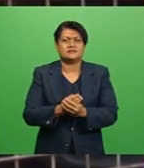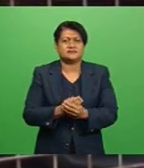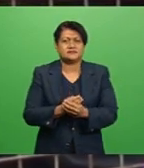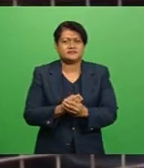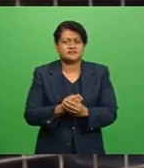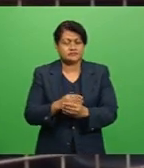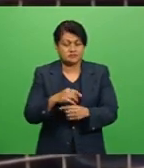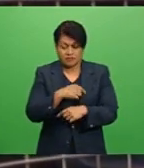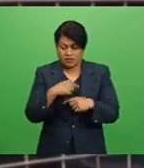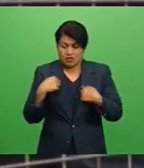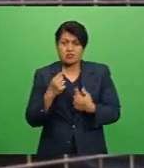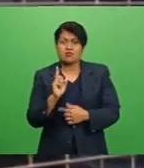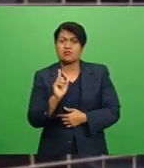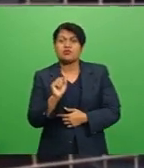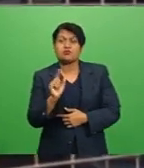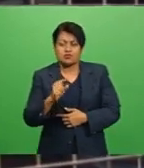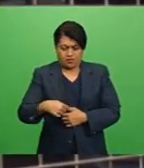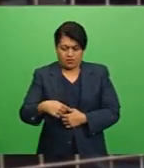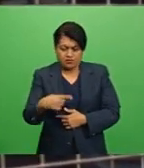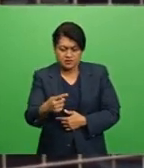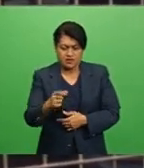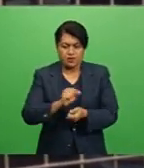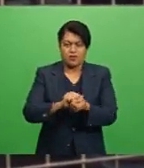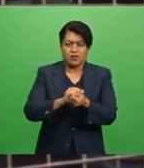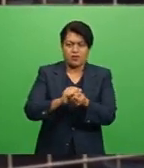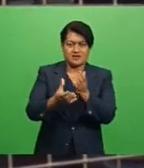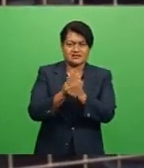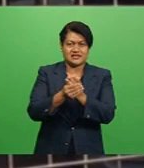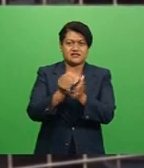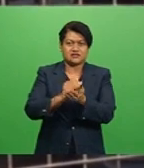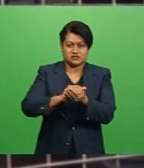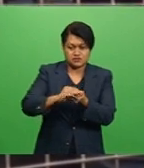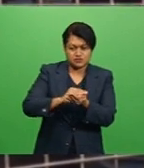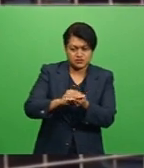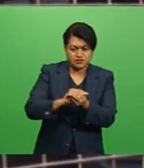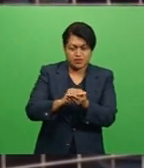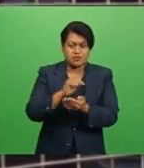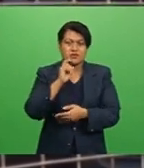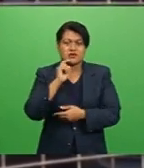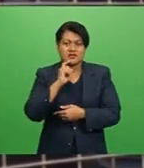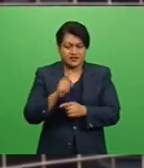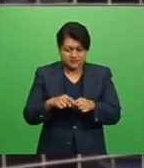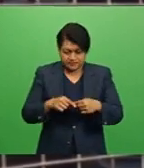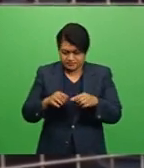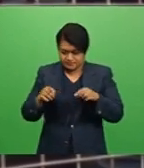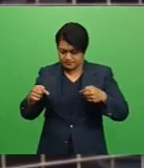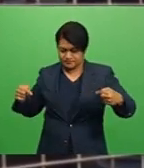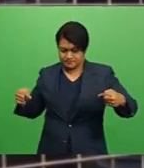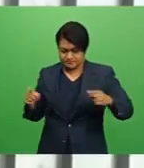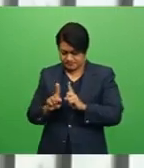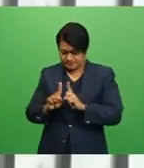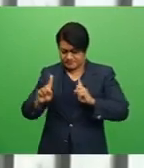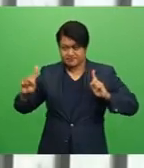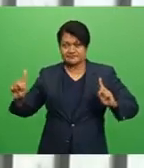We must continue washing our hands with soap and water and maintain 2 meters distance from another person.